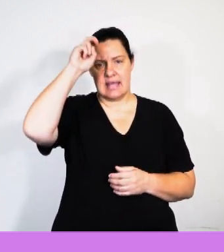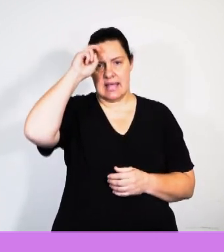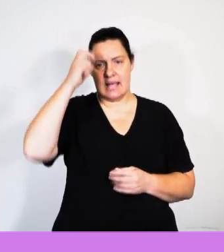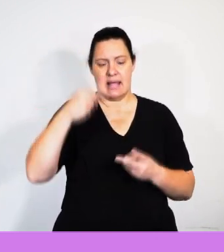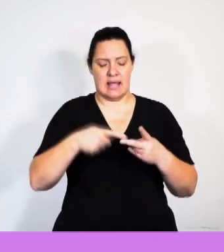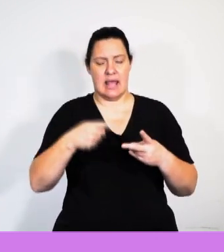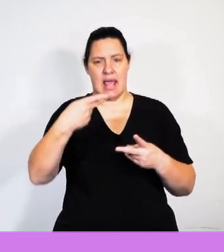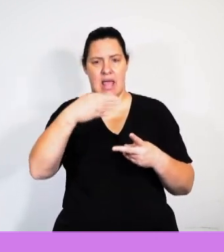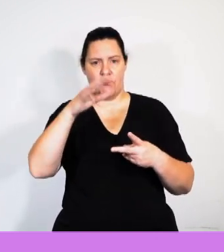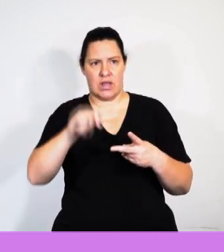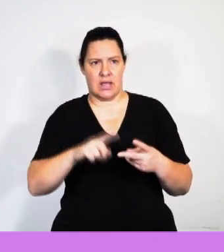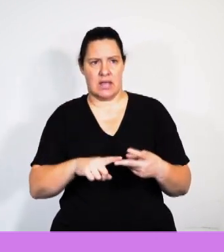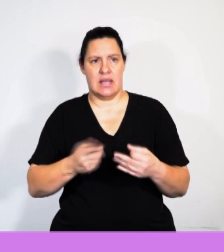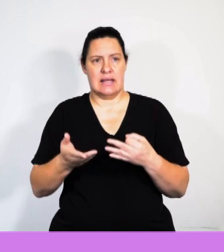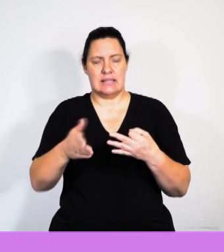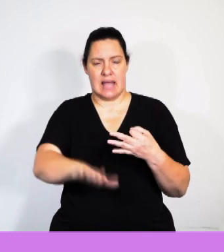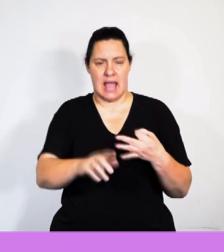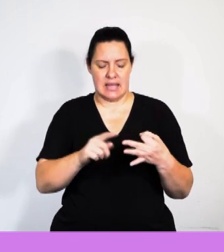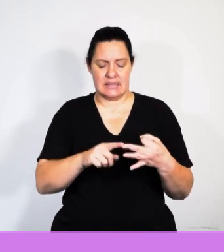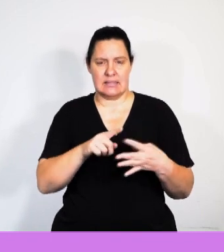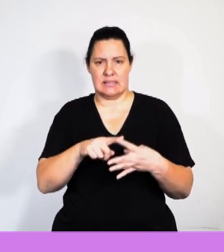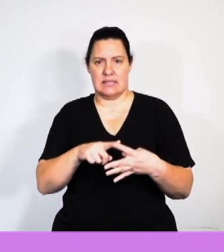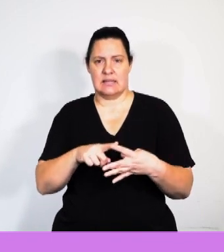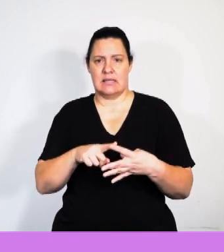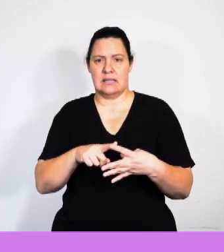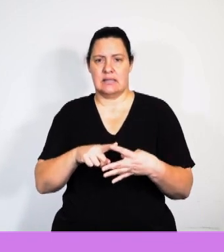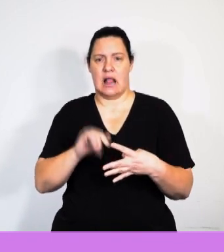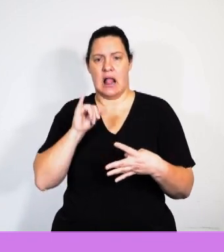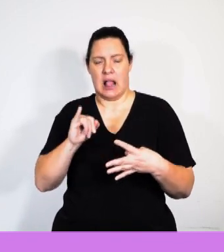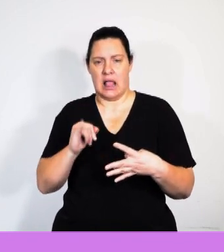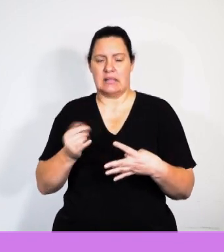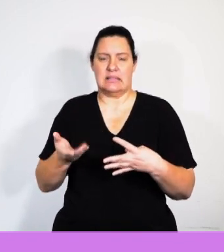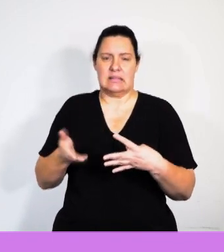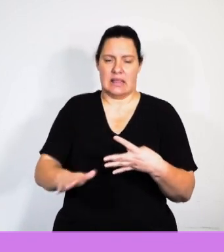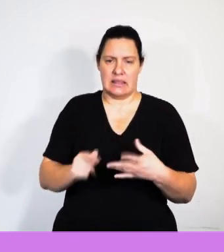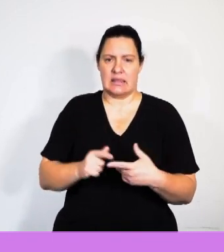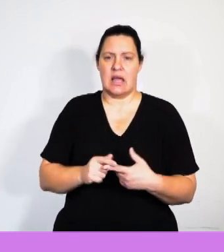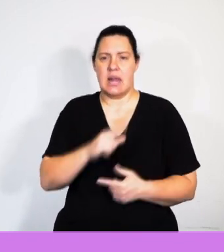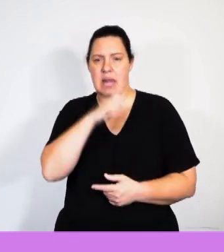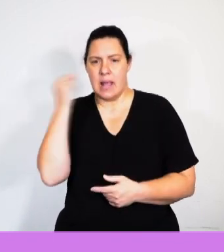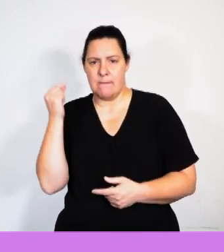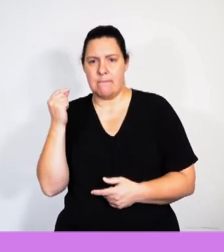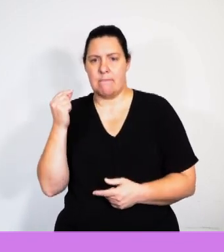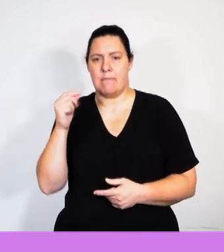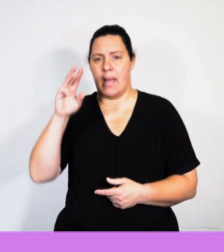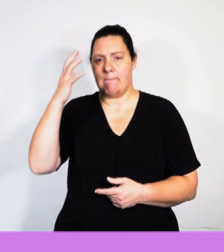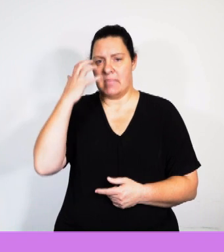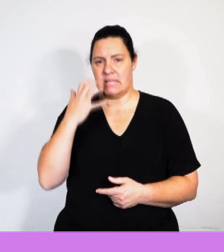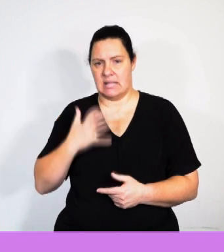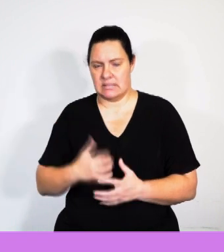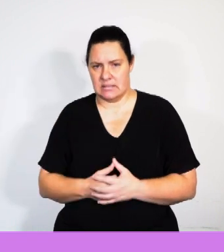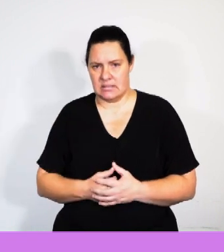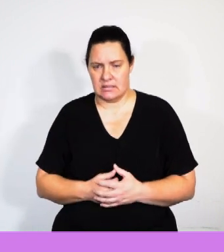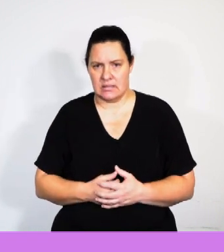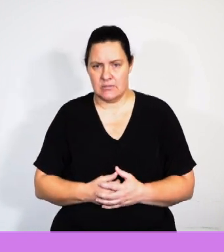King Harry died miserable death called